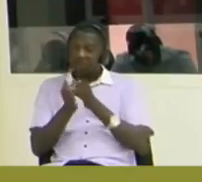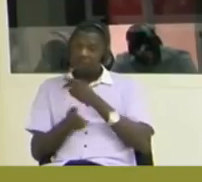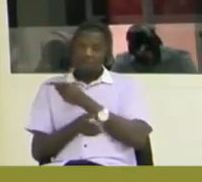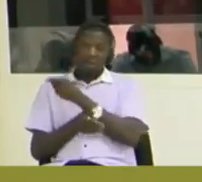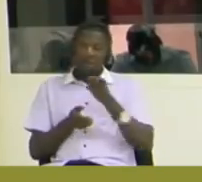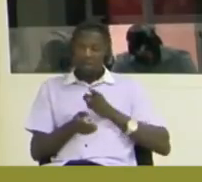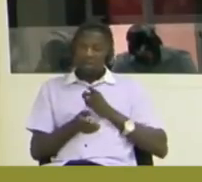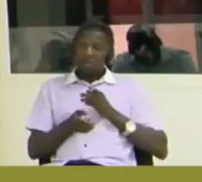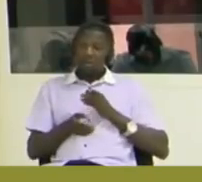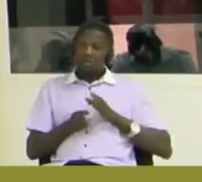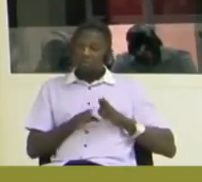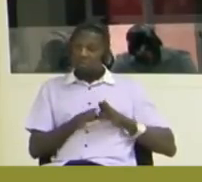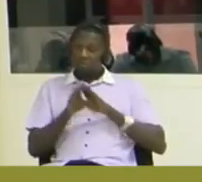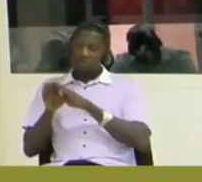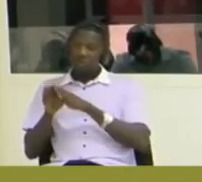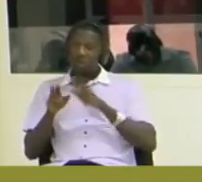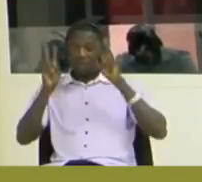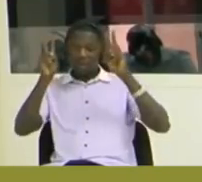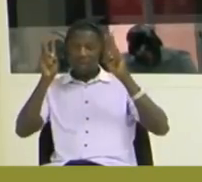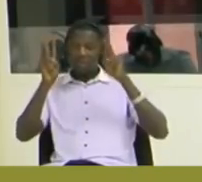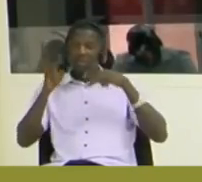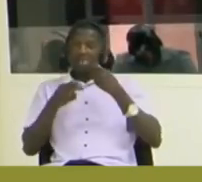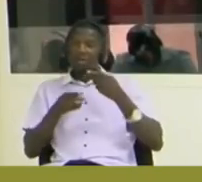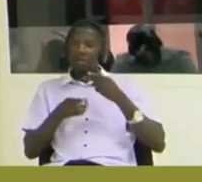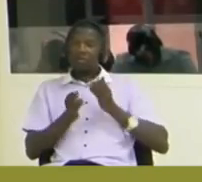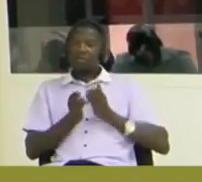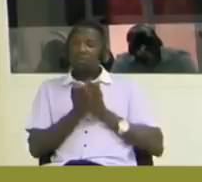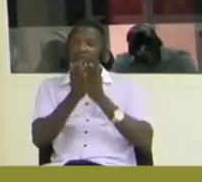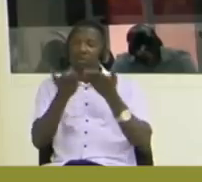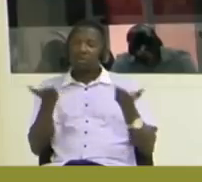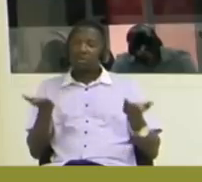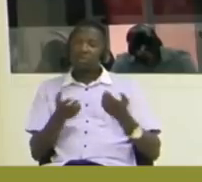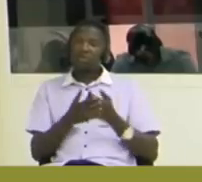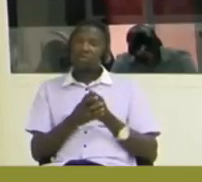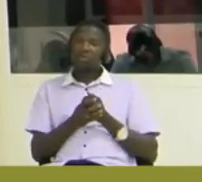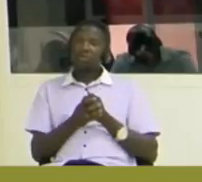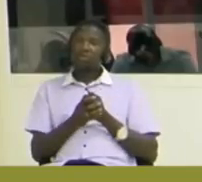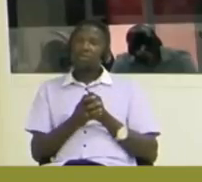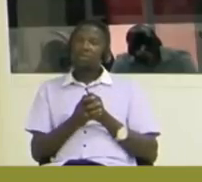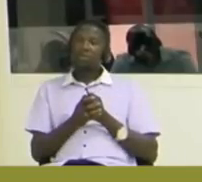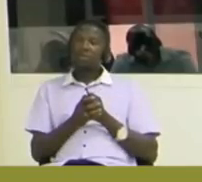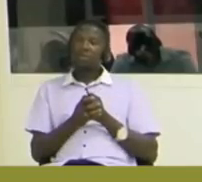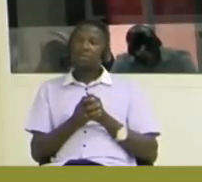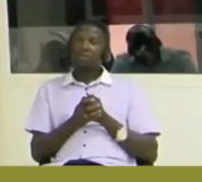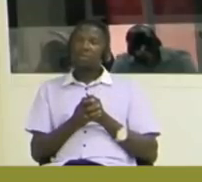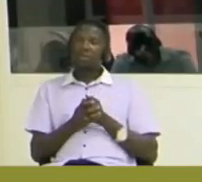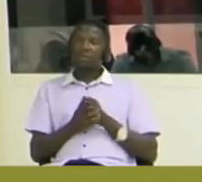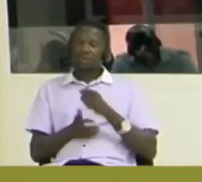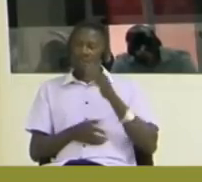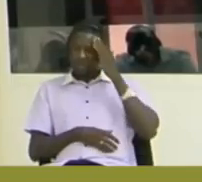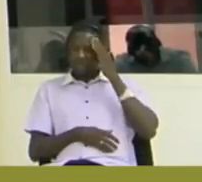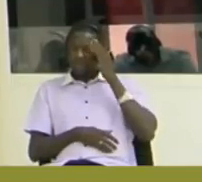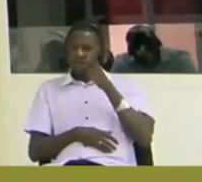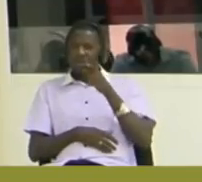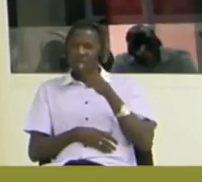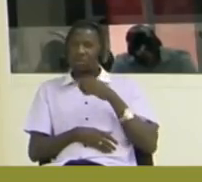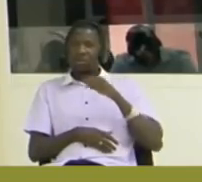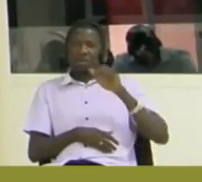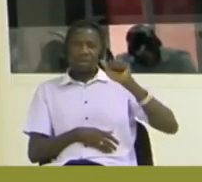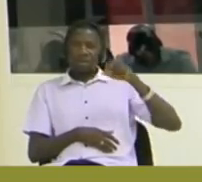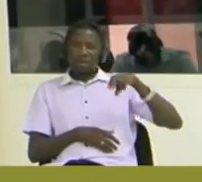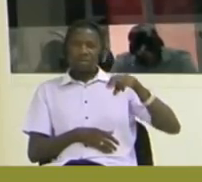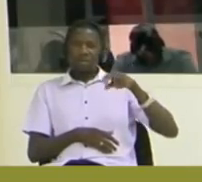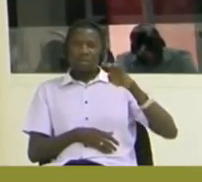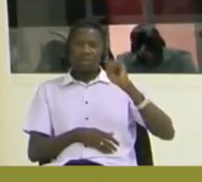vessel? How can you move soldiers by vessel on land? In fact, do you realize that Ahmed Jangom